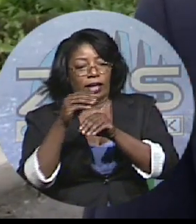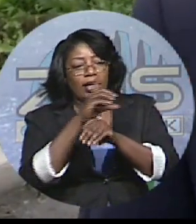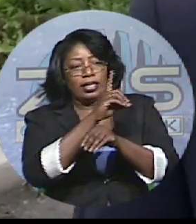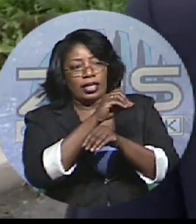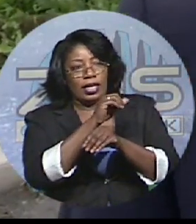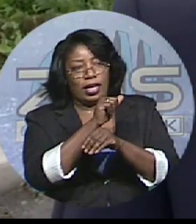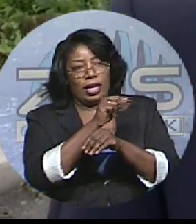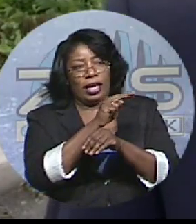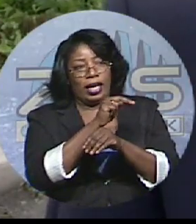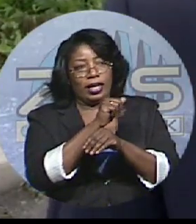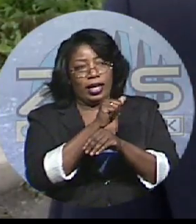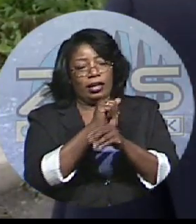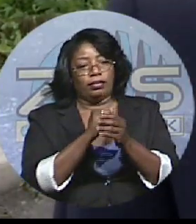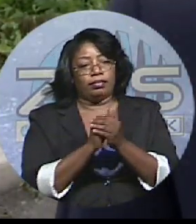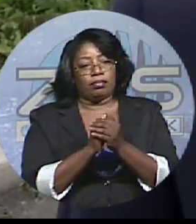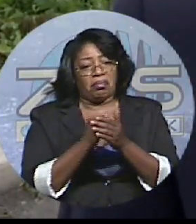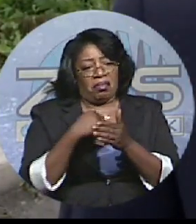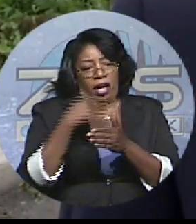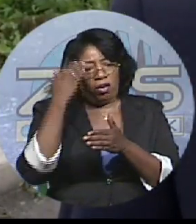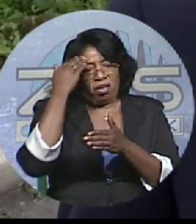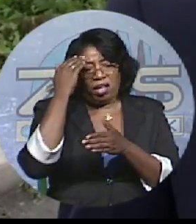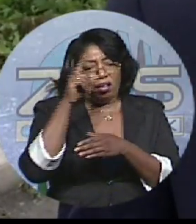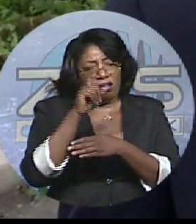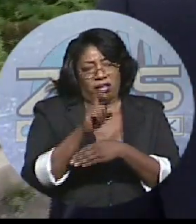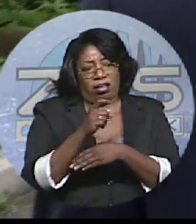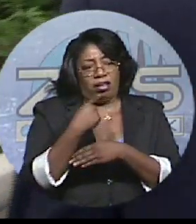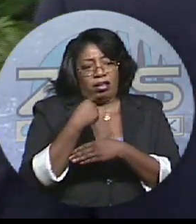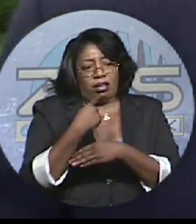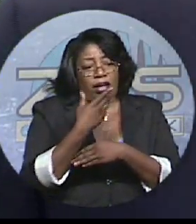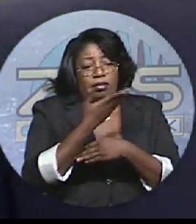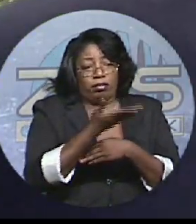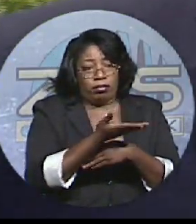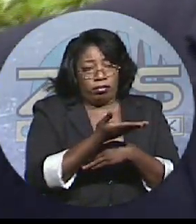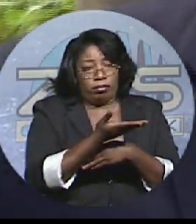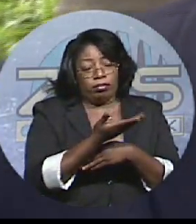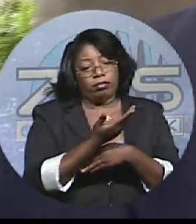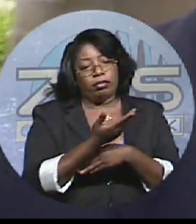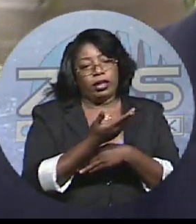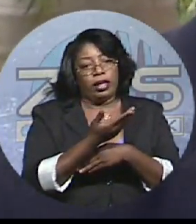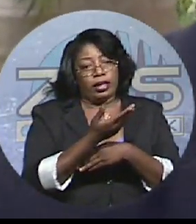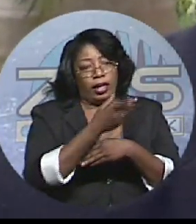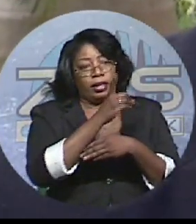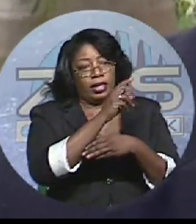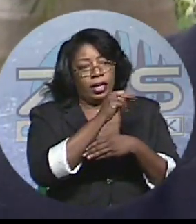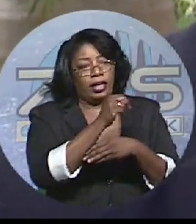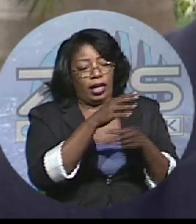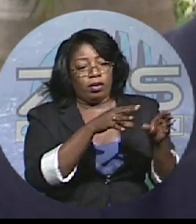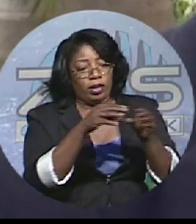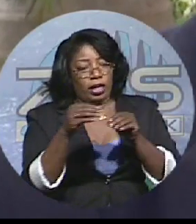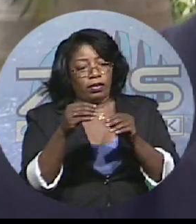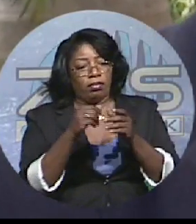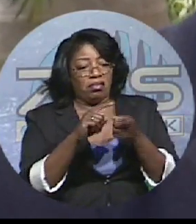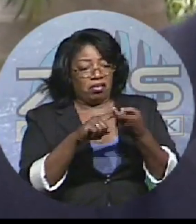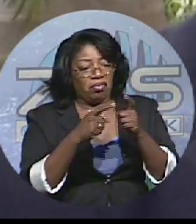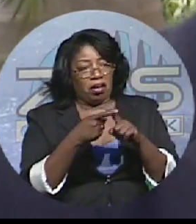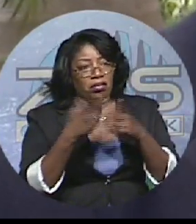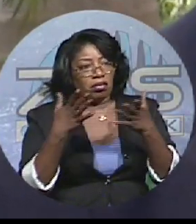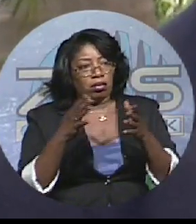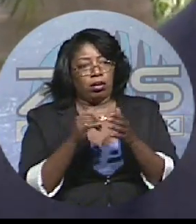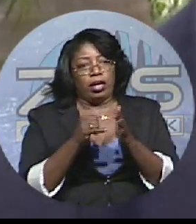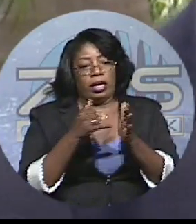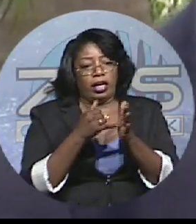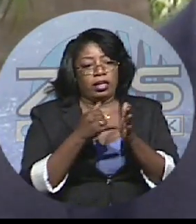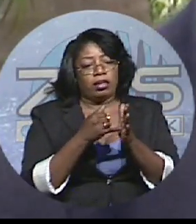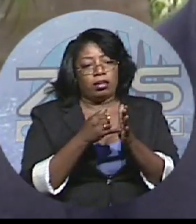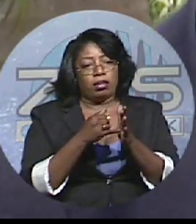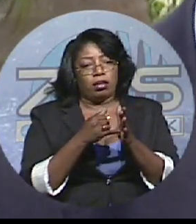No, I didn't see that as necessary. It's a matter, we were friends from a boy. This is a matter of